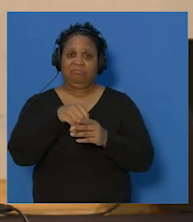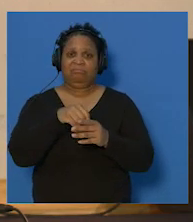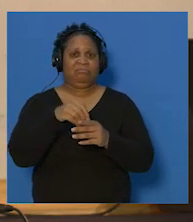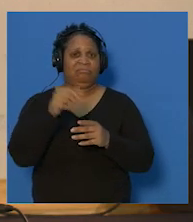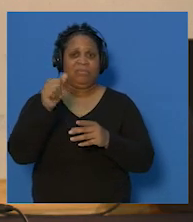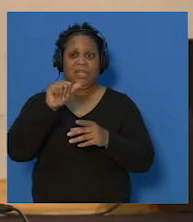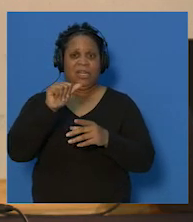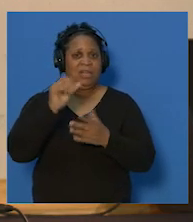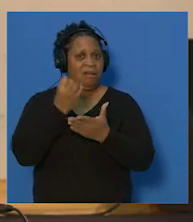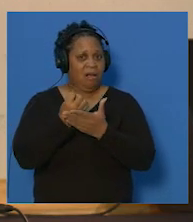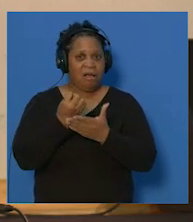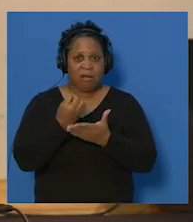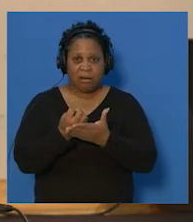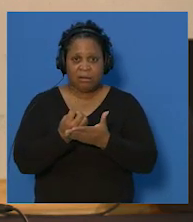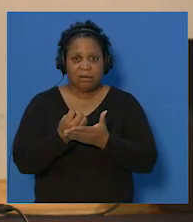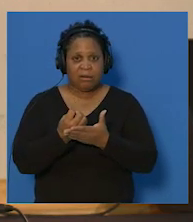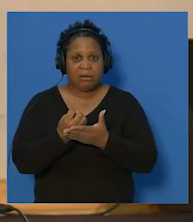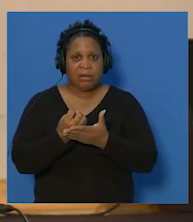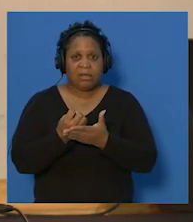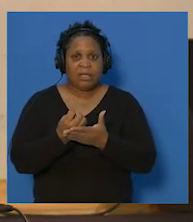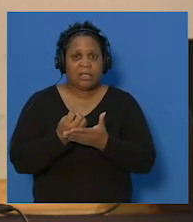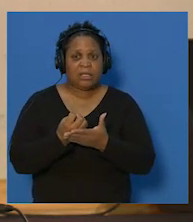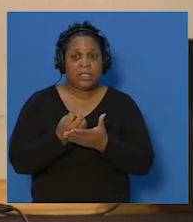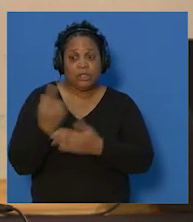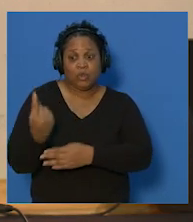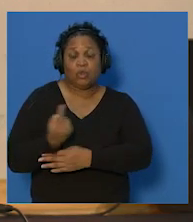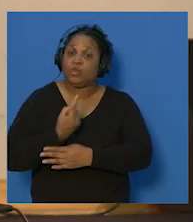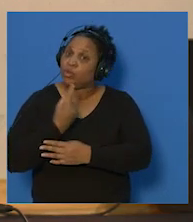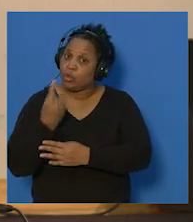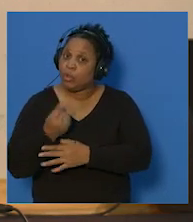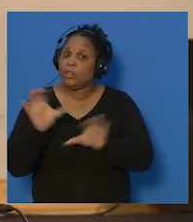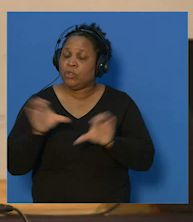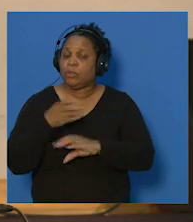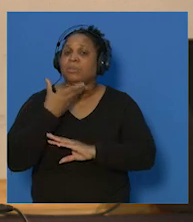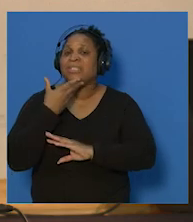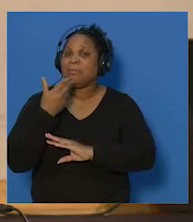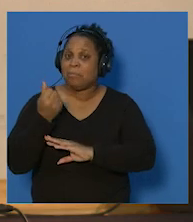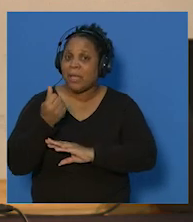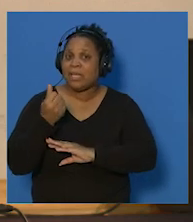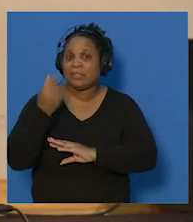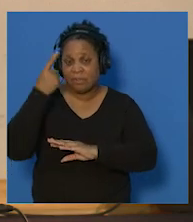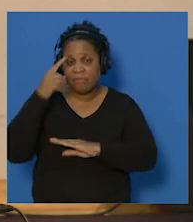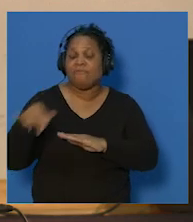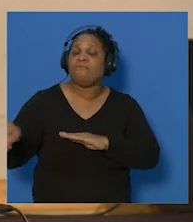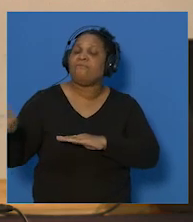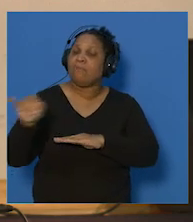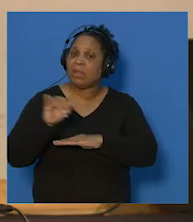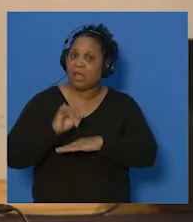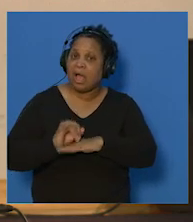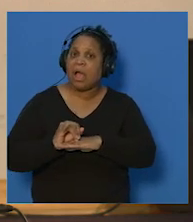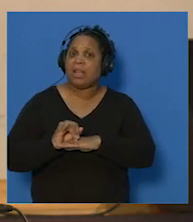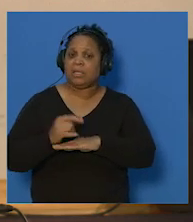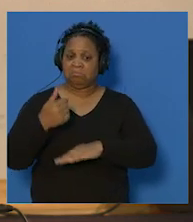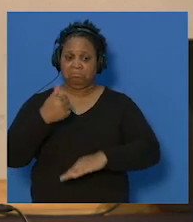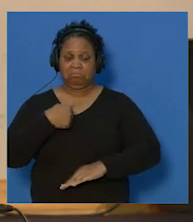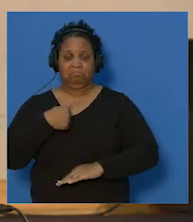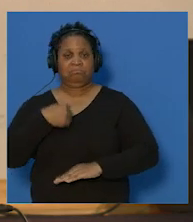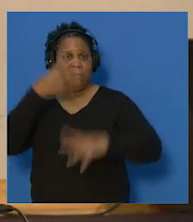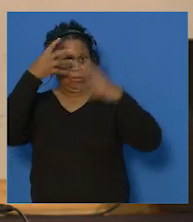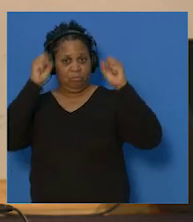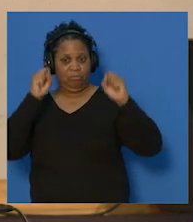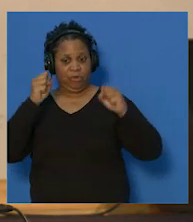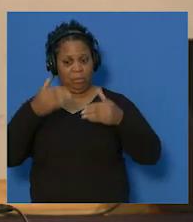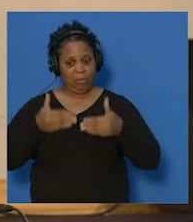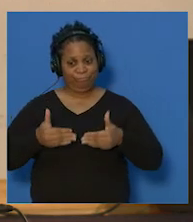stratosphere of the economy. It is solely to do what is best for the island. And as the Premier and I move through